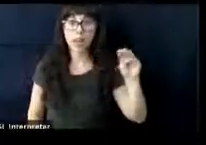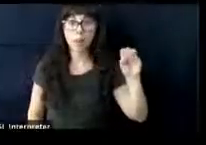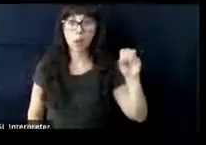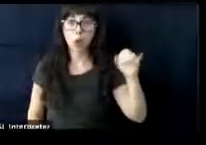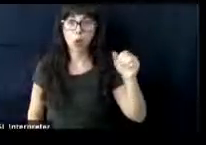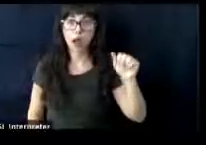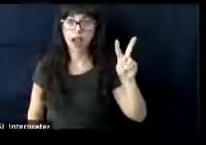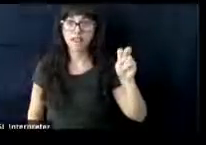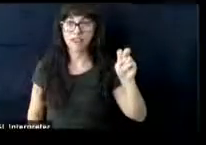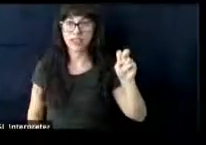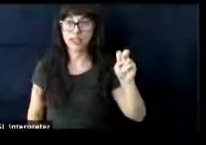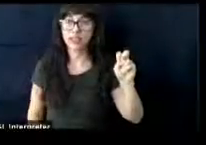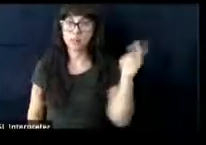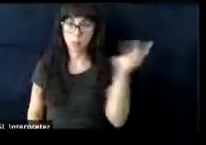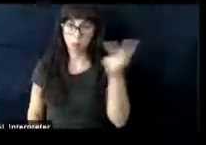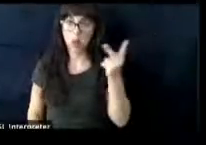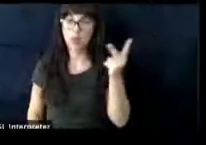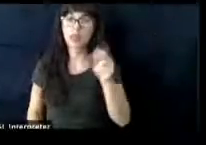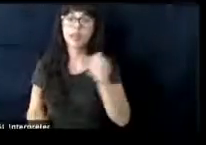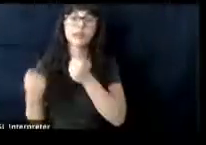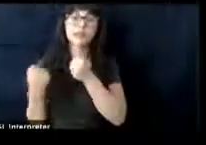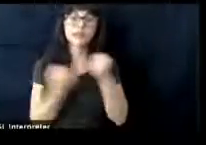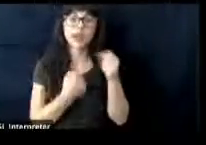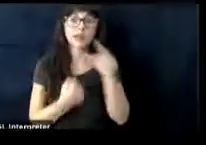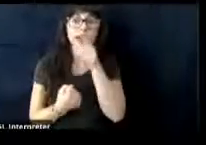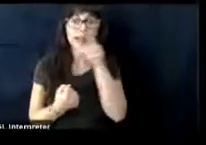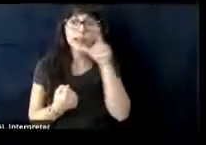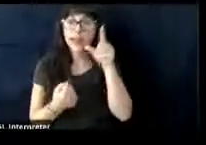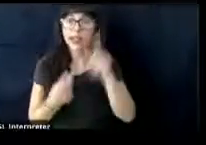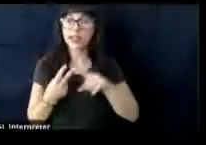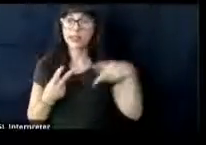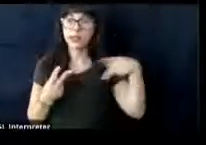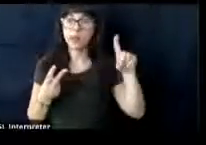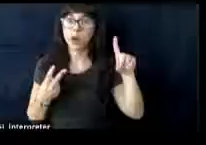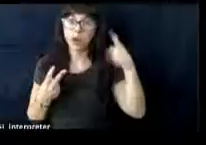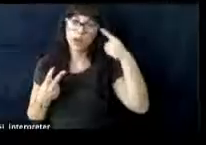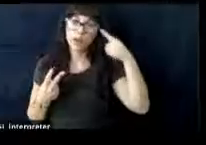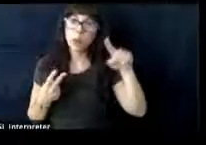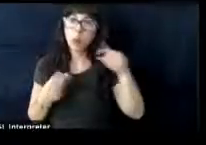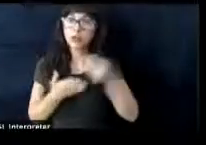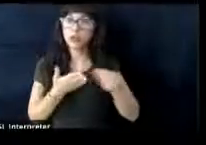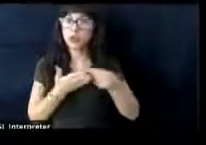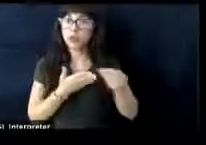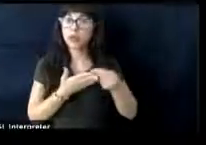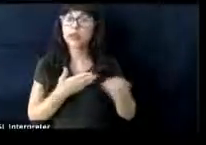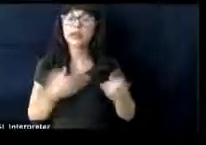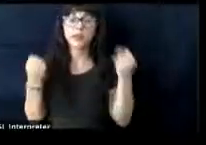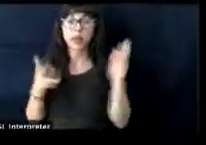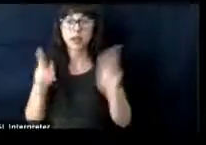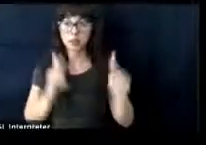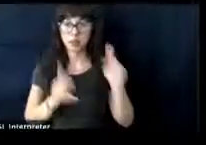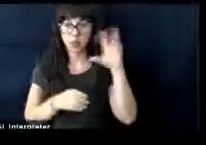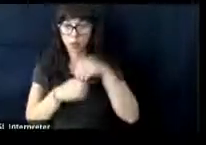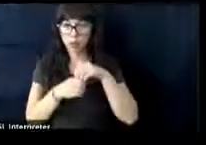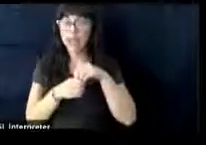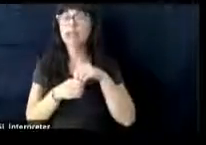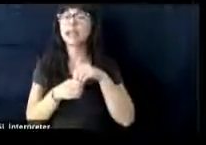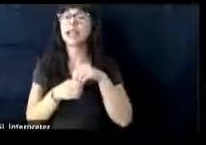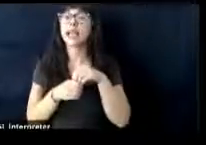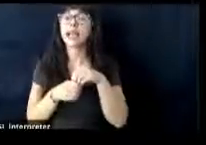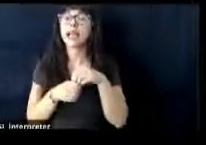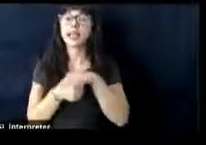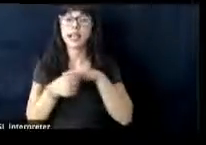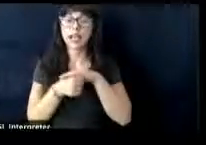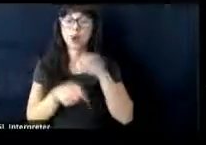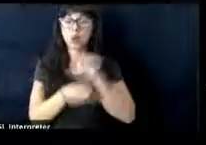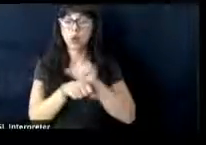come into Lancaster and Palmdale to shop. There are people in this area that go work out at Edwards Air Force